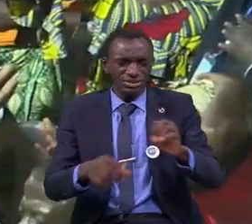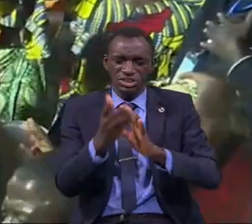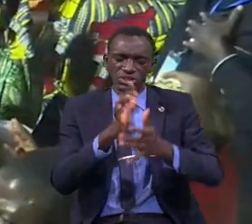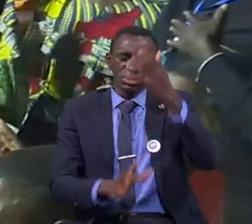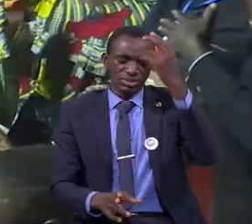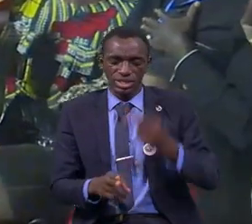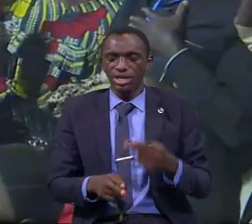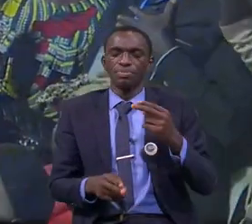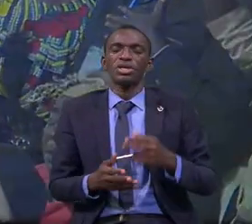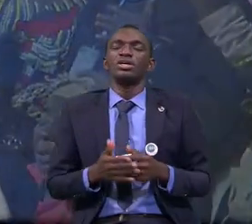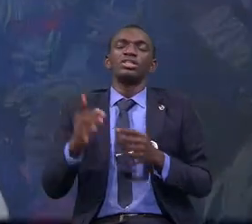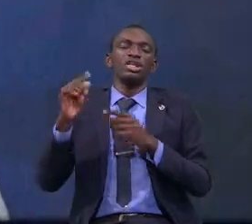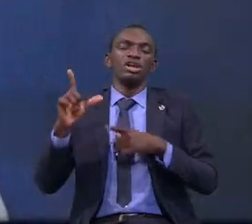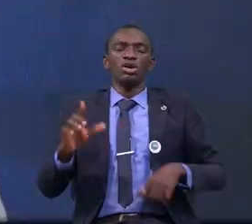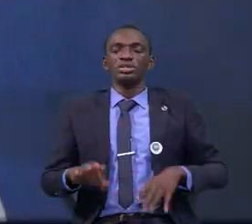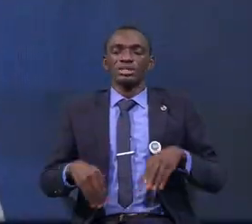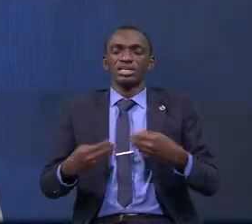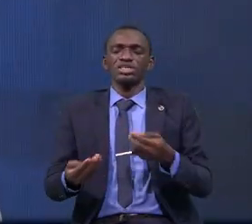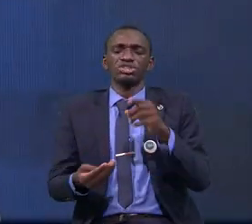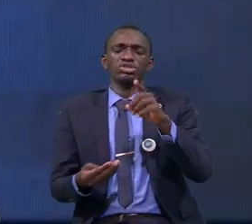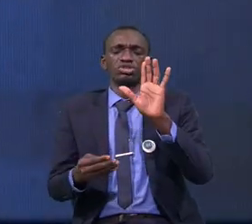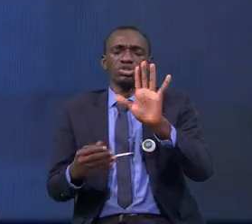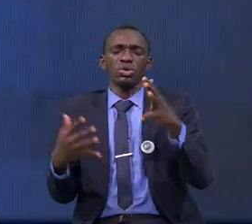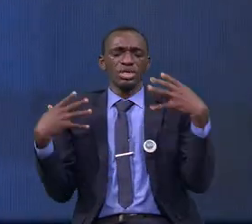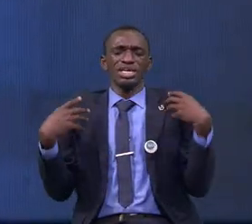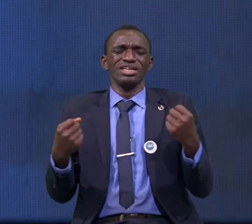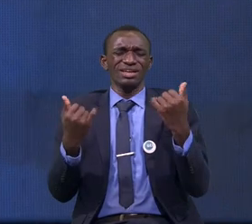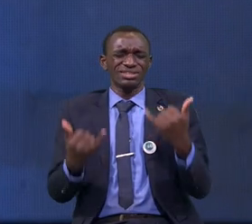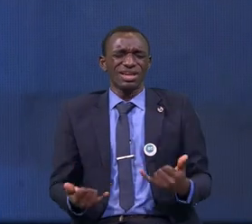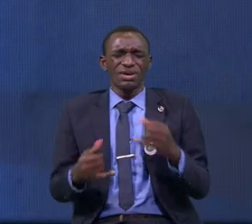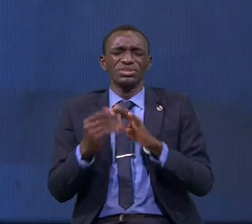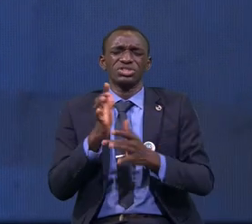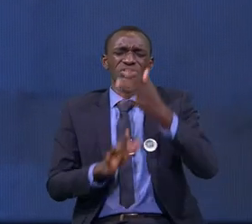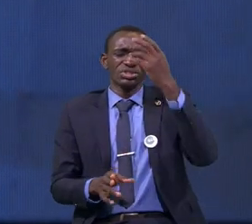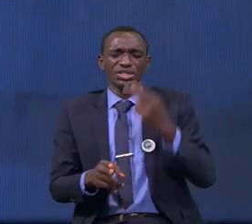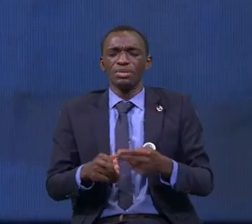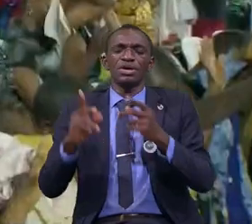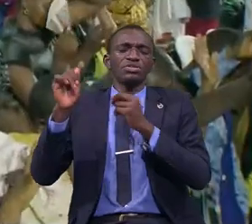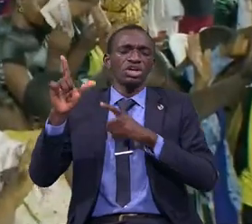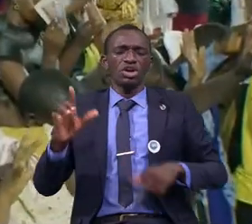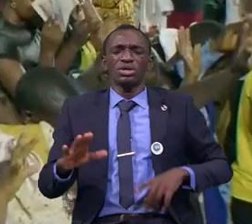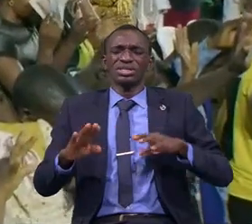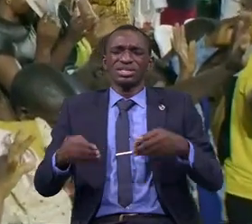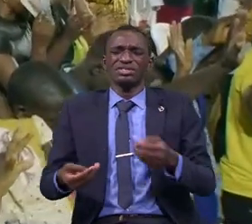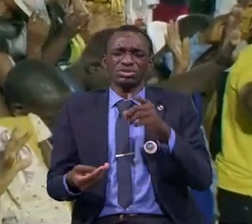The Lord grant you your healing right now. Grant you your deliverance right now.